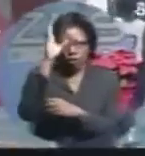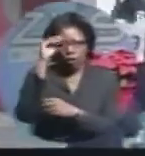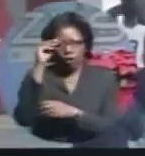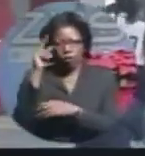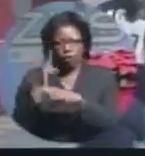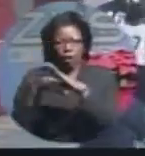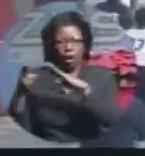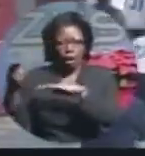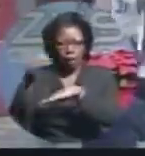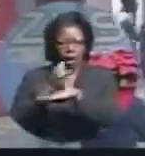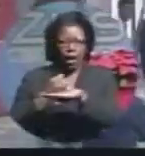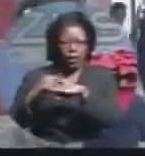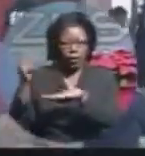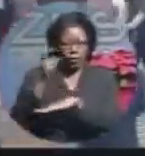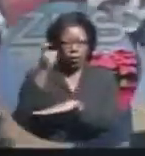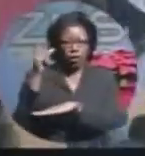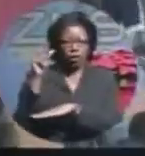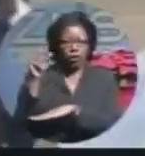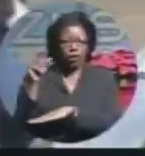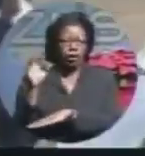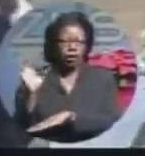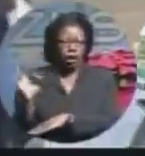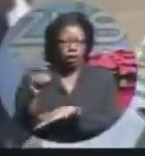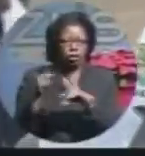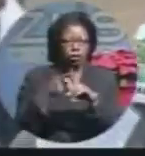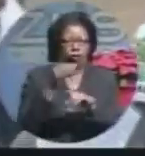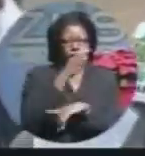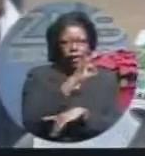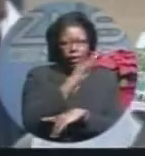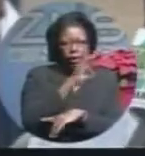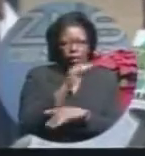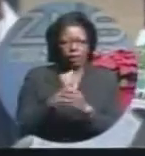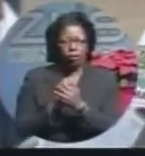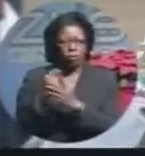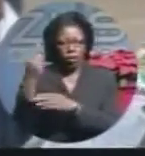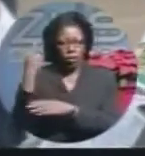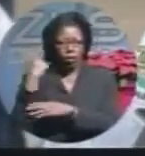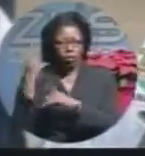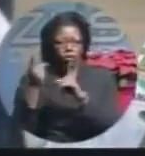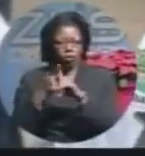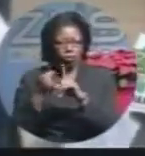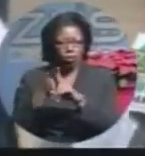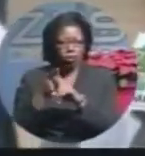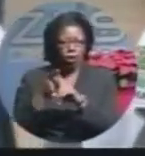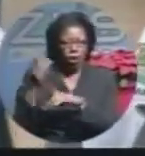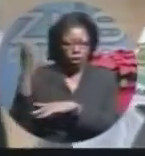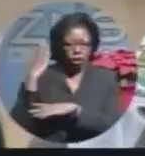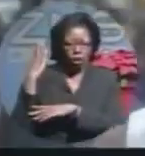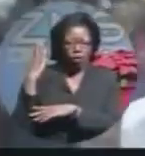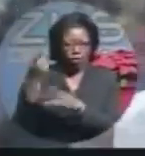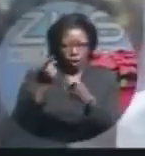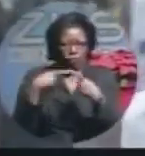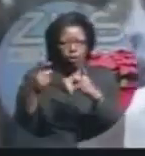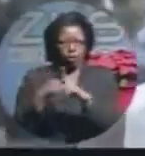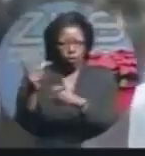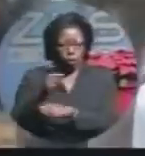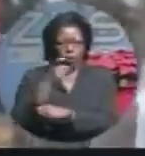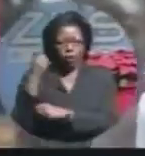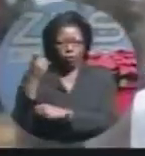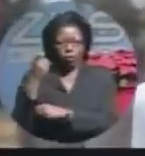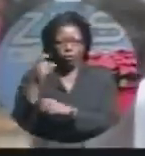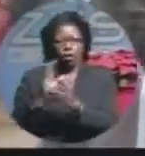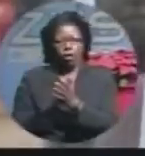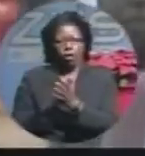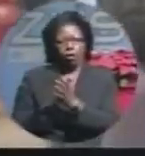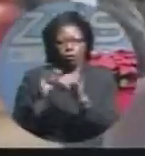from Brawlin winning 29-19. We just listen to our coach, do what we had to do, and come here to win, man. We play good